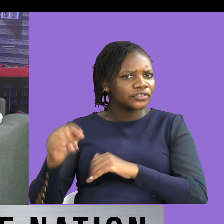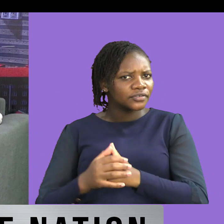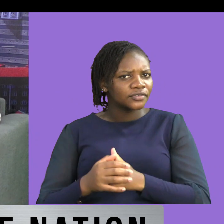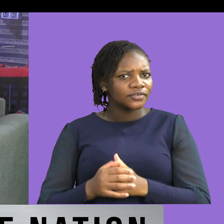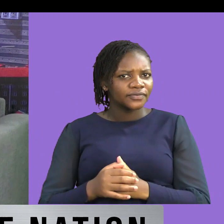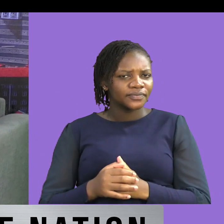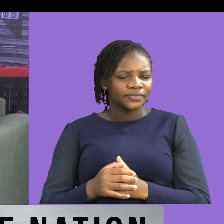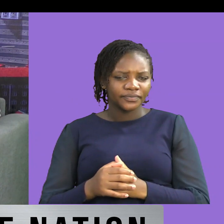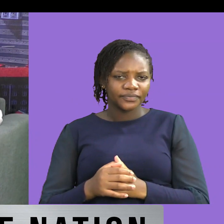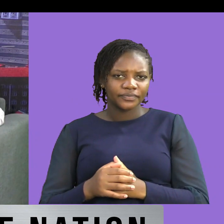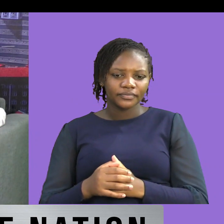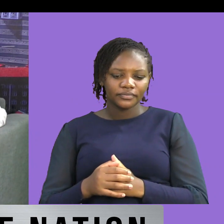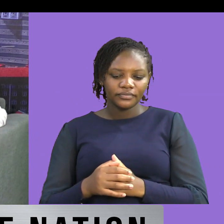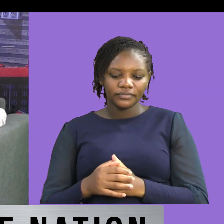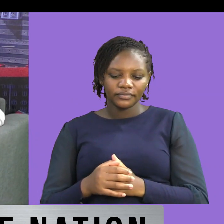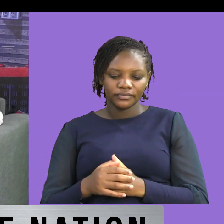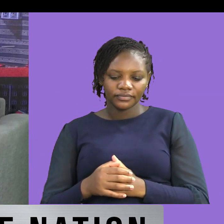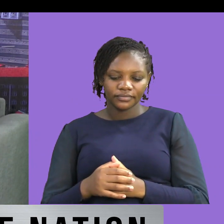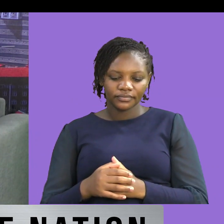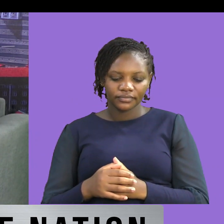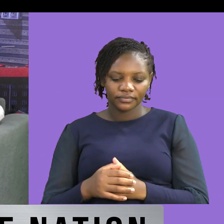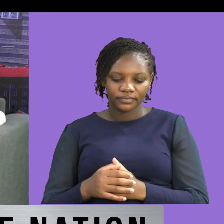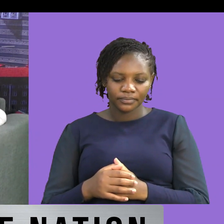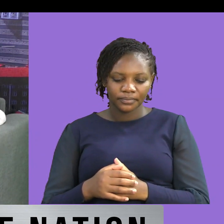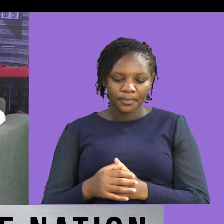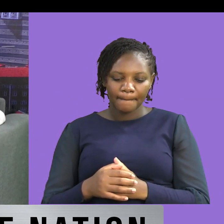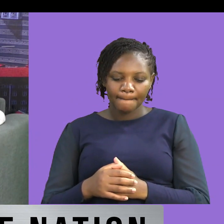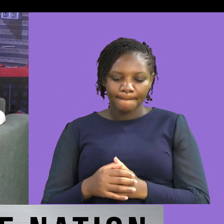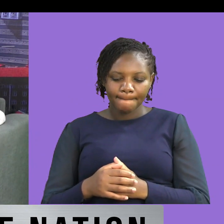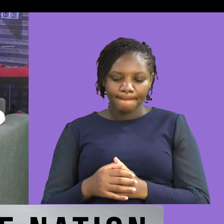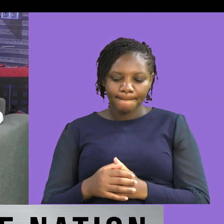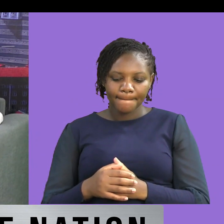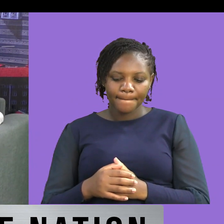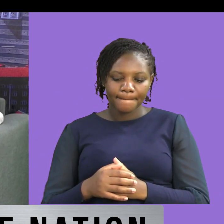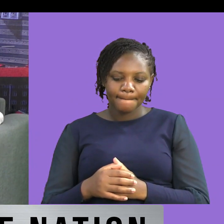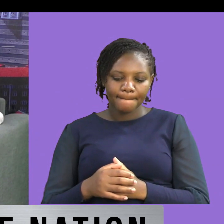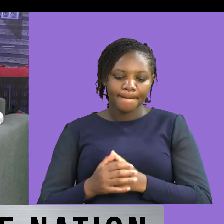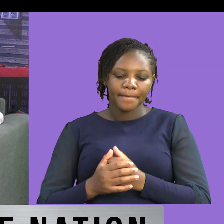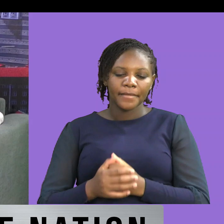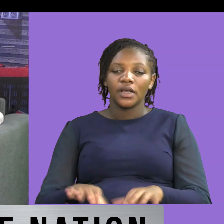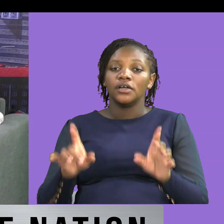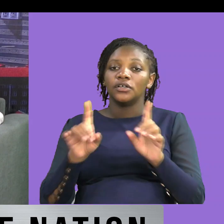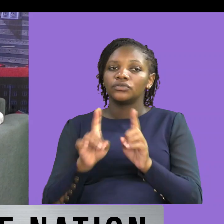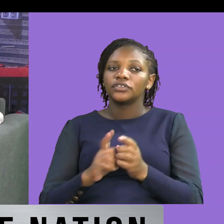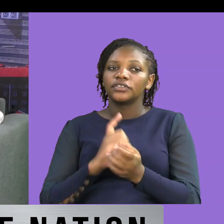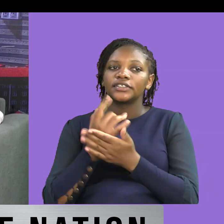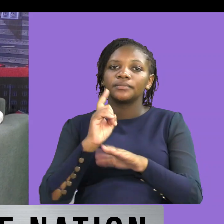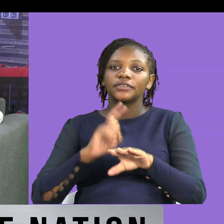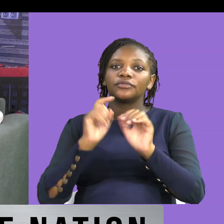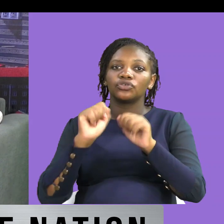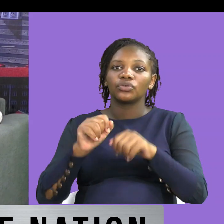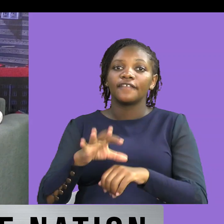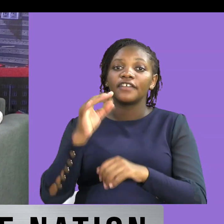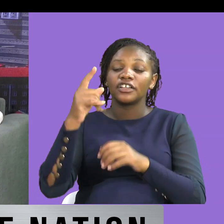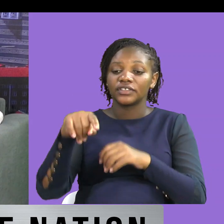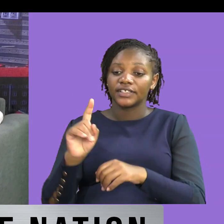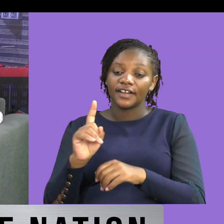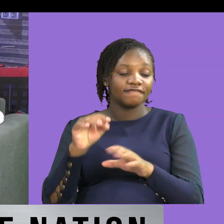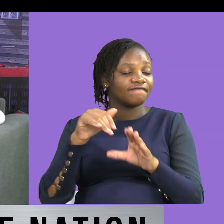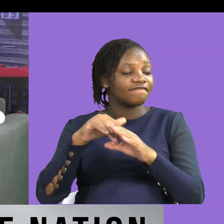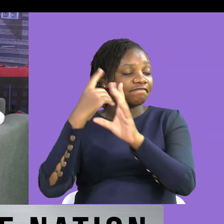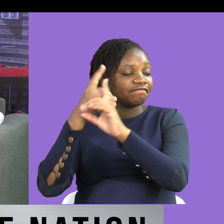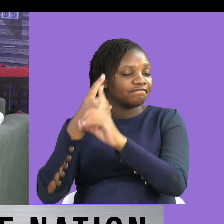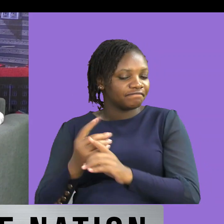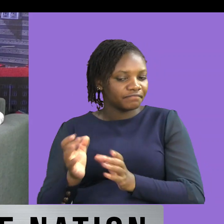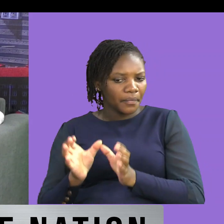into Jibebe. Nothing bad about Kabogo's party. You may find yourself into Jibebe. And those are the questions, Jonah, that